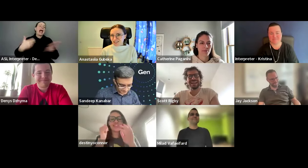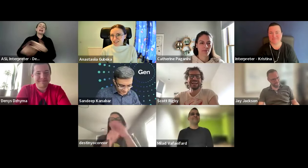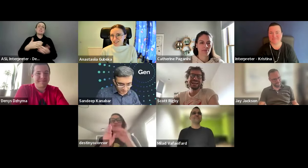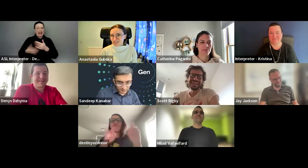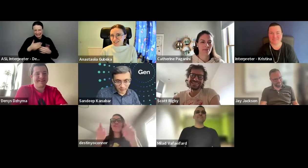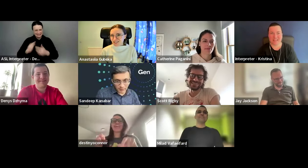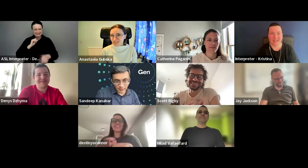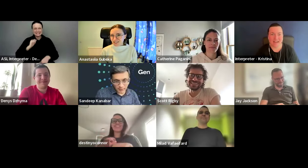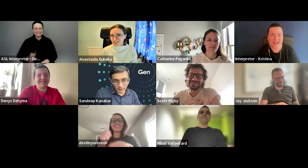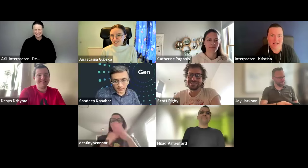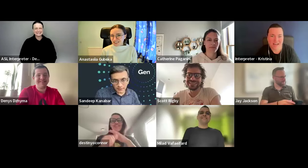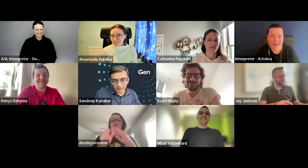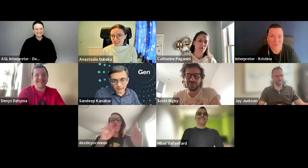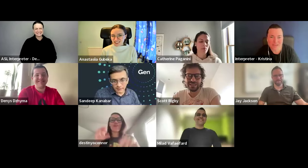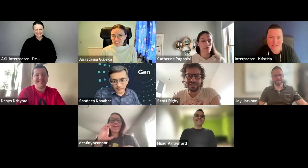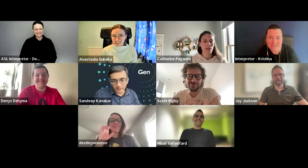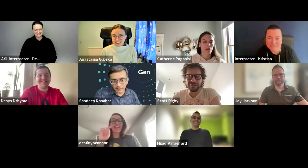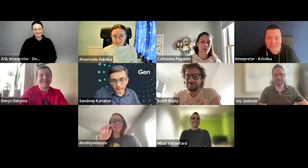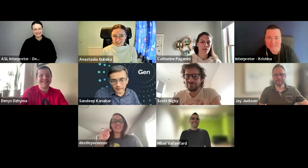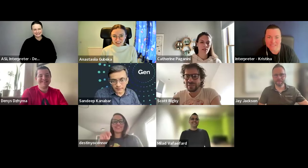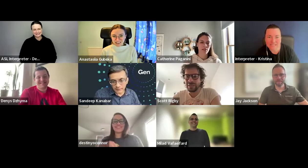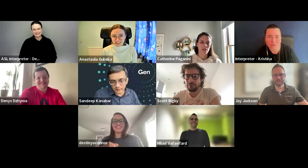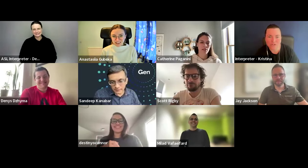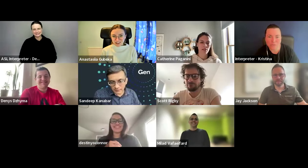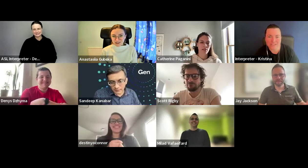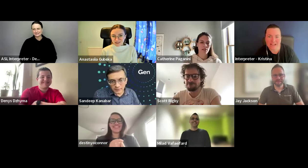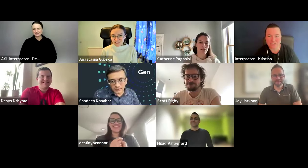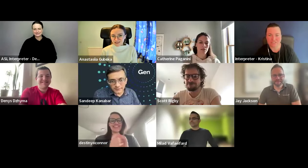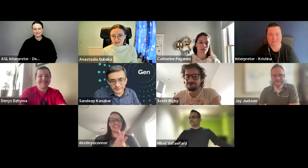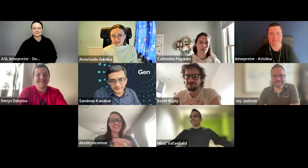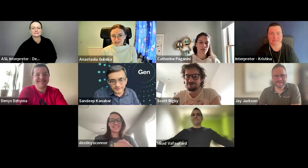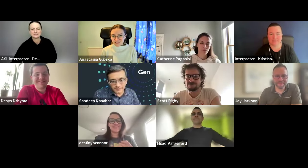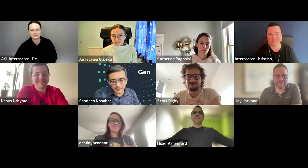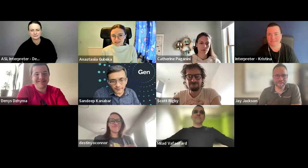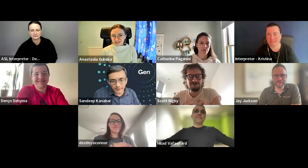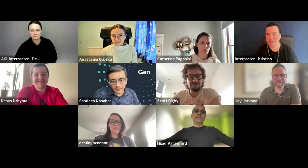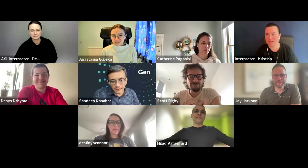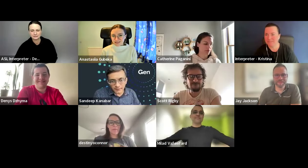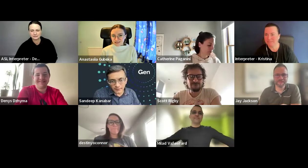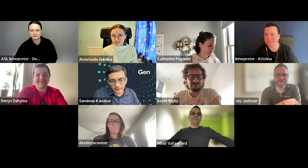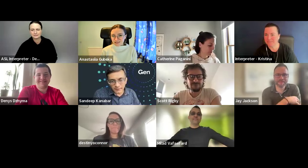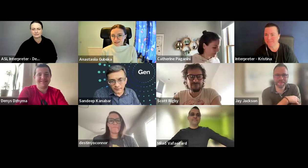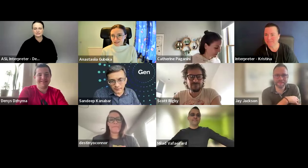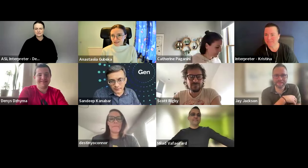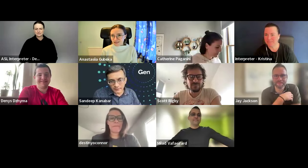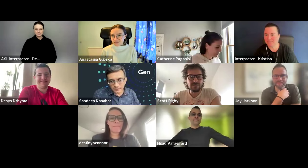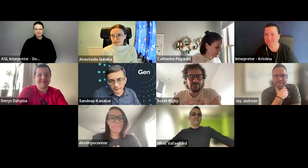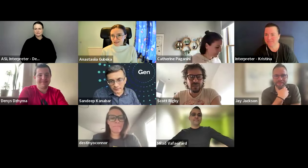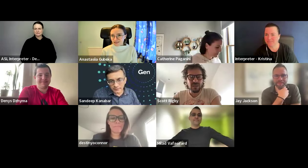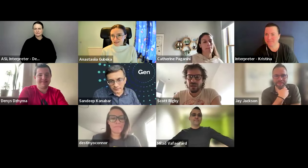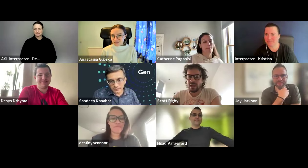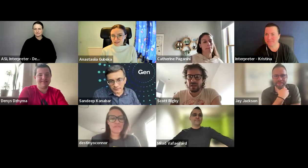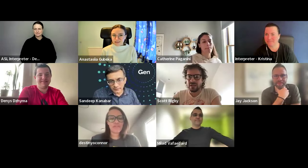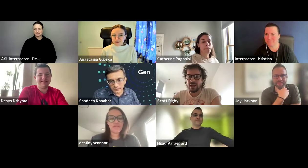sure why it just looks a little different than it normally Oh, does for me. I think it's now under reactions at the bottom.